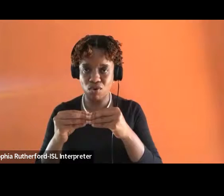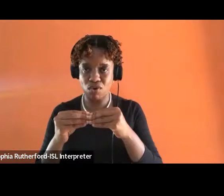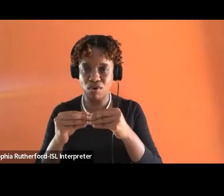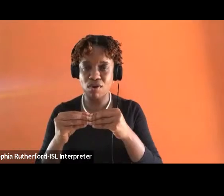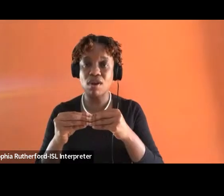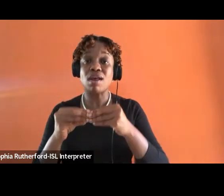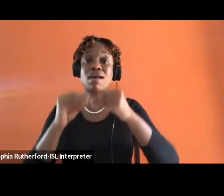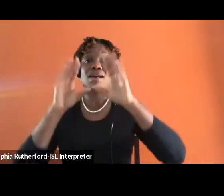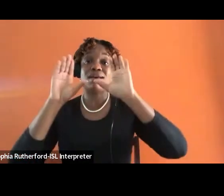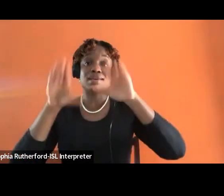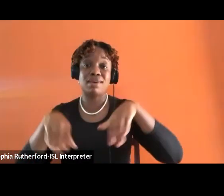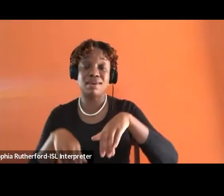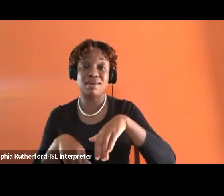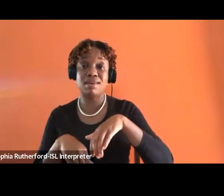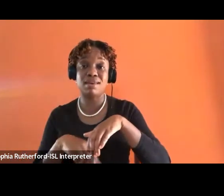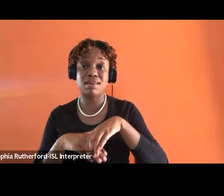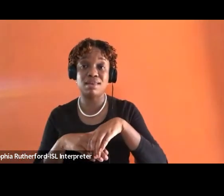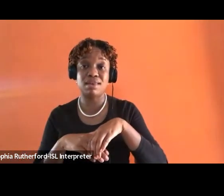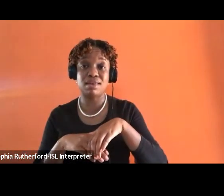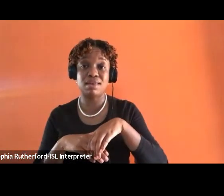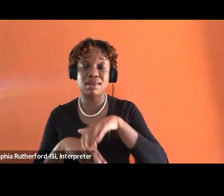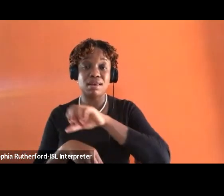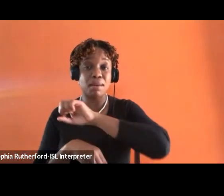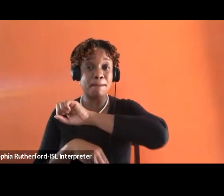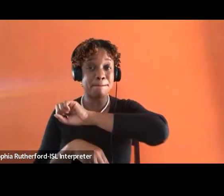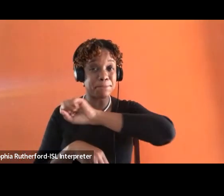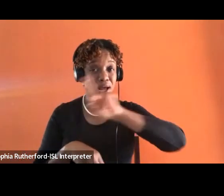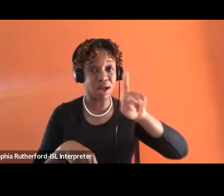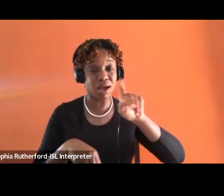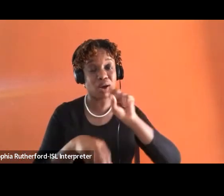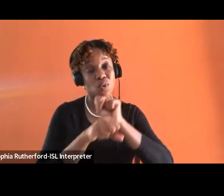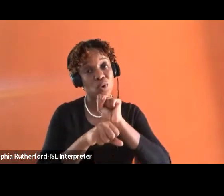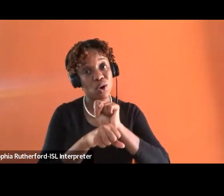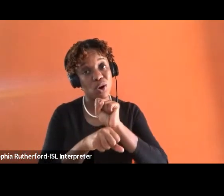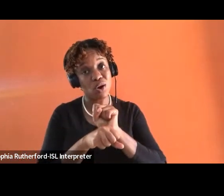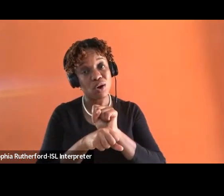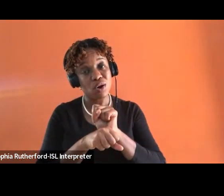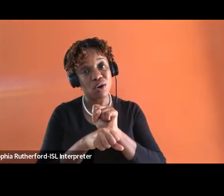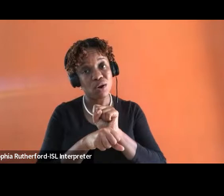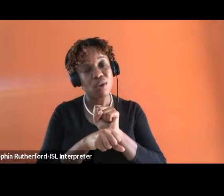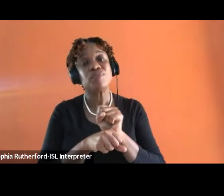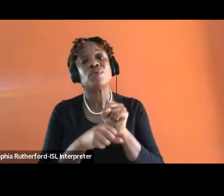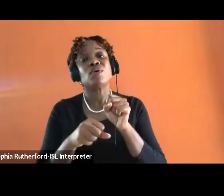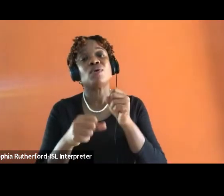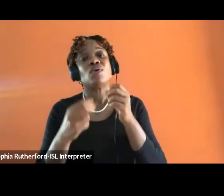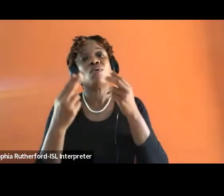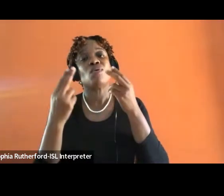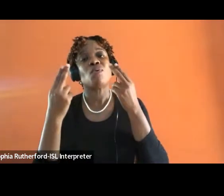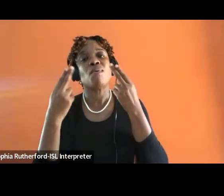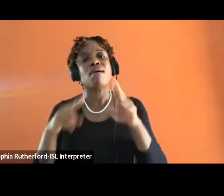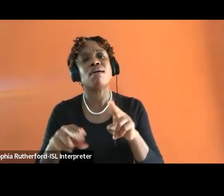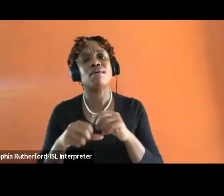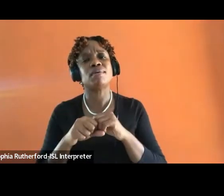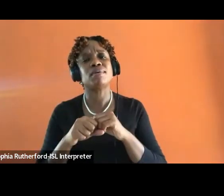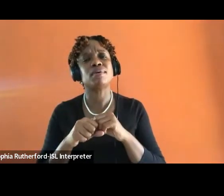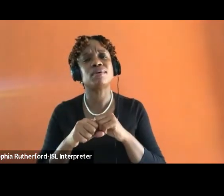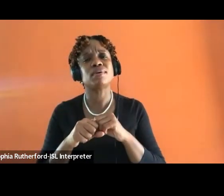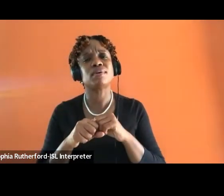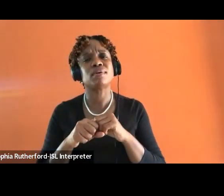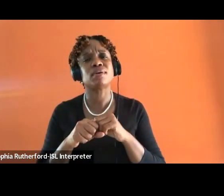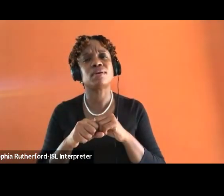you start any kind of employment, the welfare system breaks down for